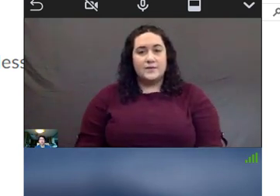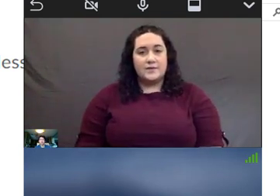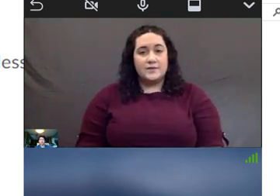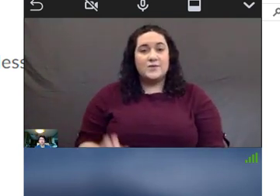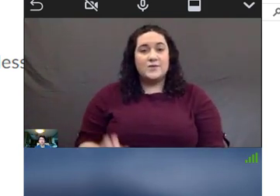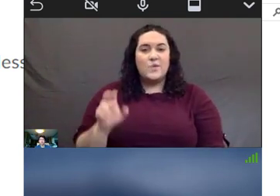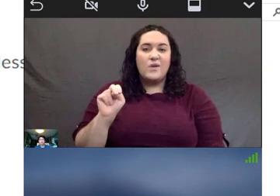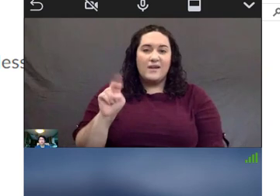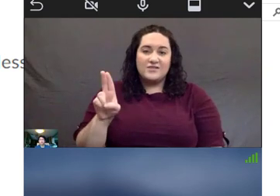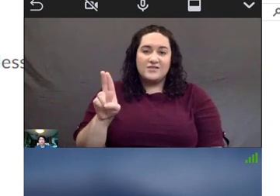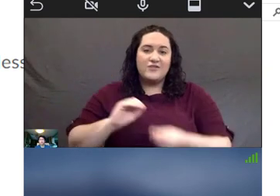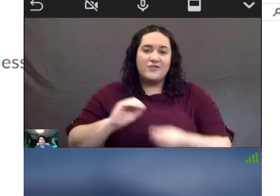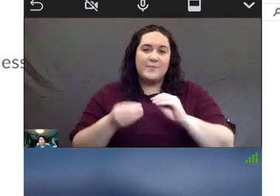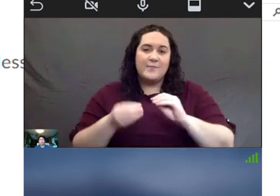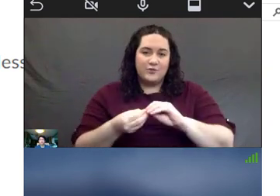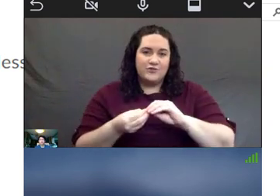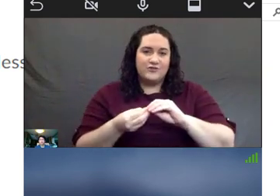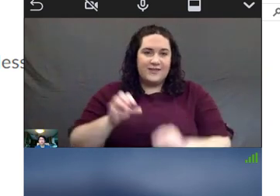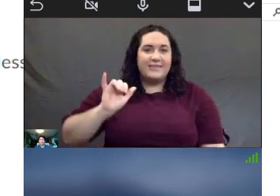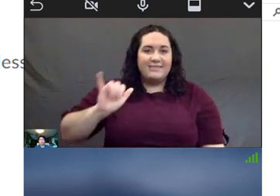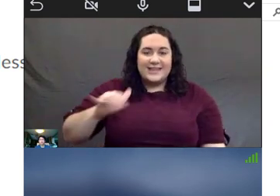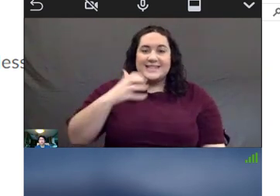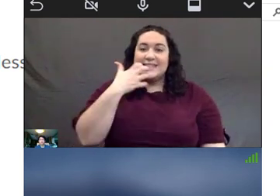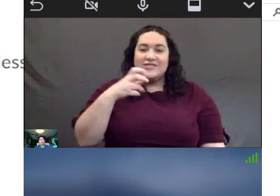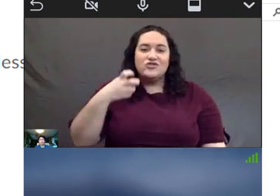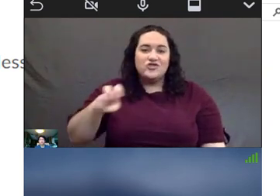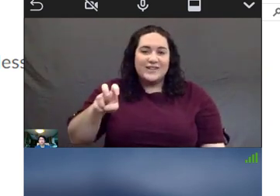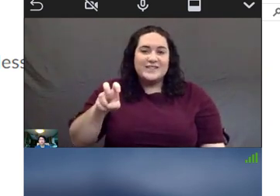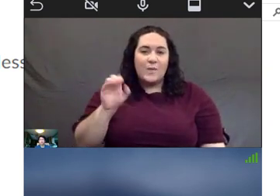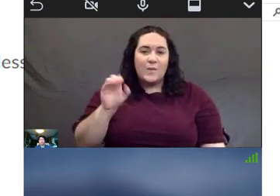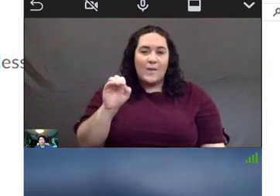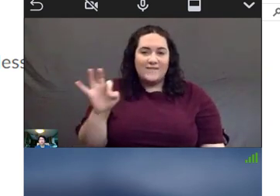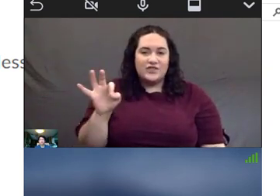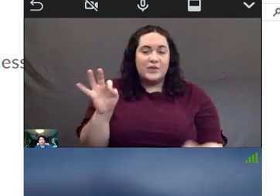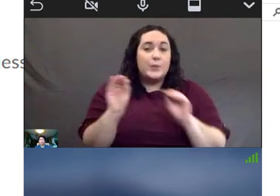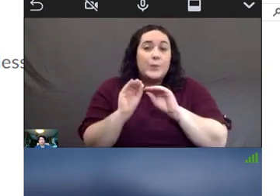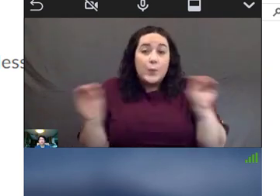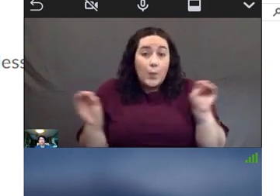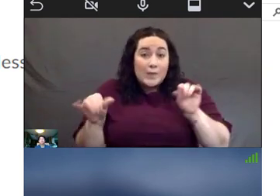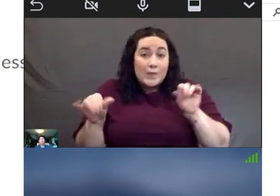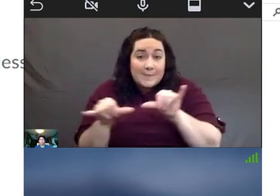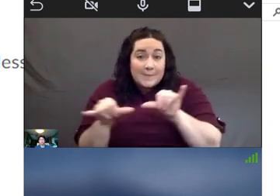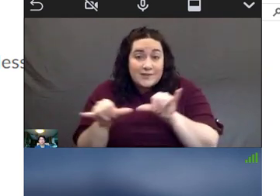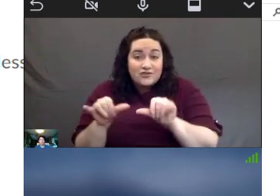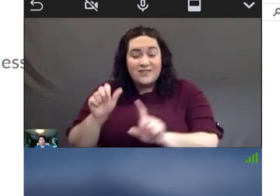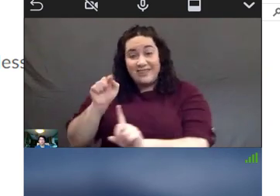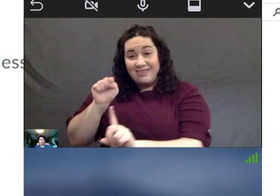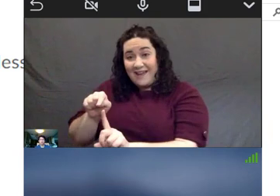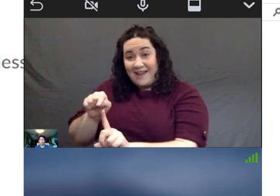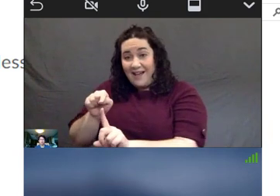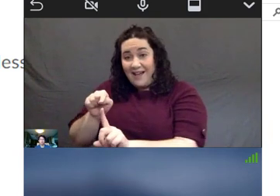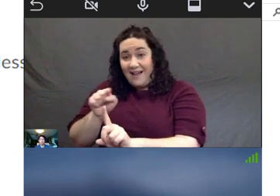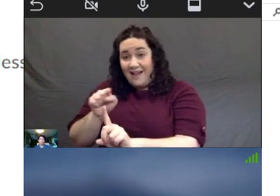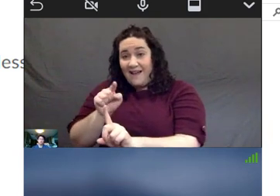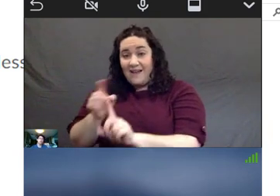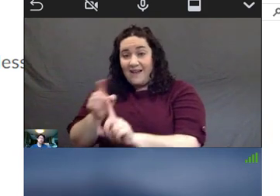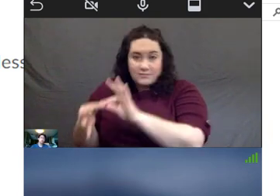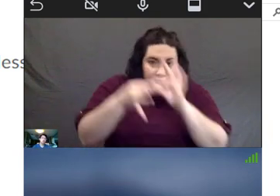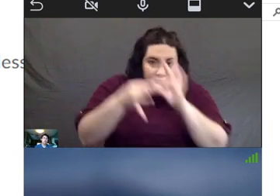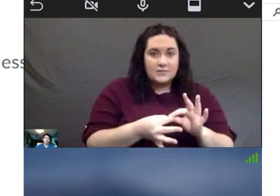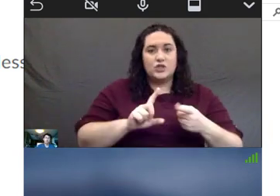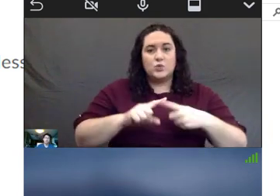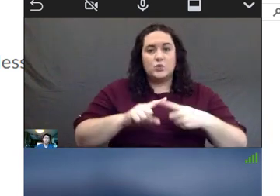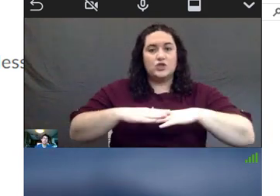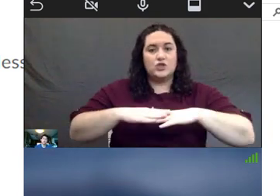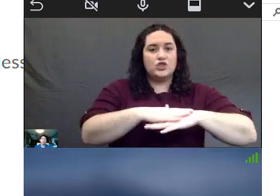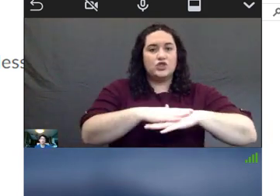the Nusselt number, and it's directly related to the dimensionless temperature gradient at the surface. So that's the answer to this